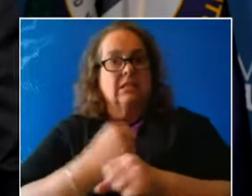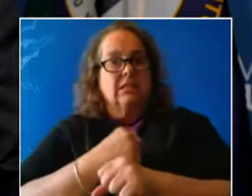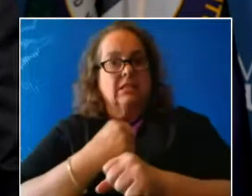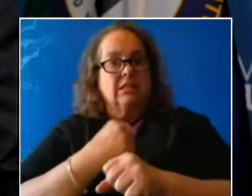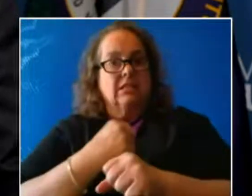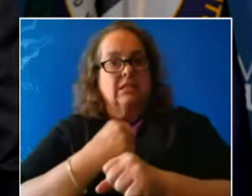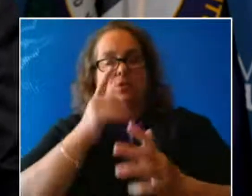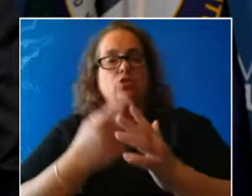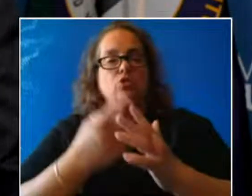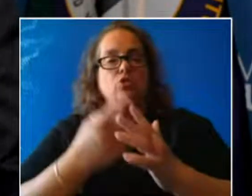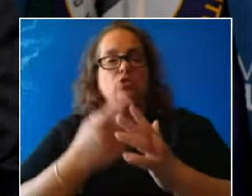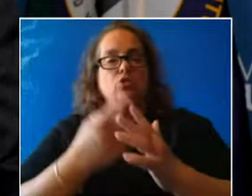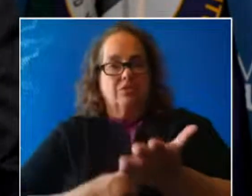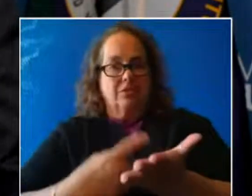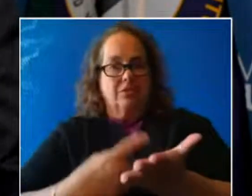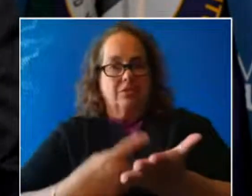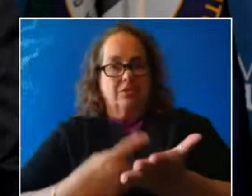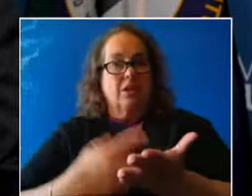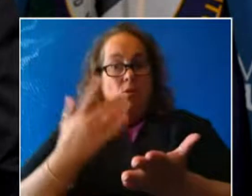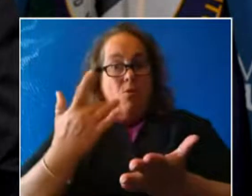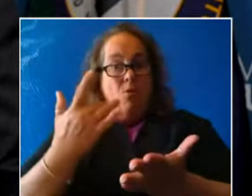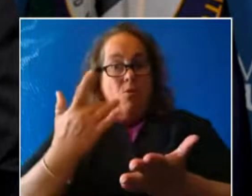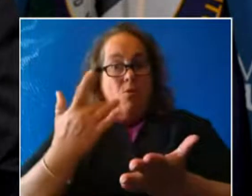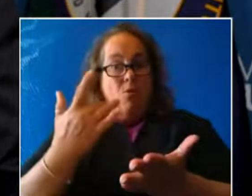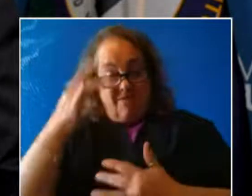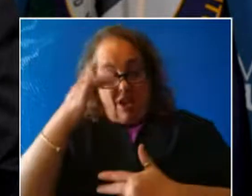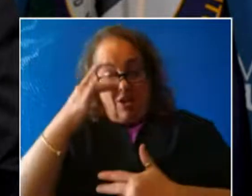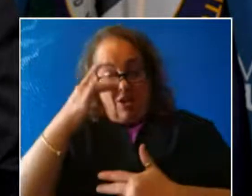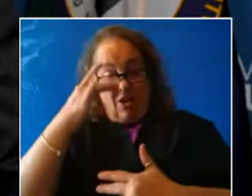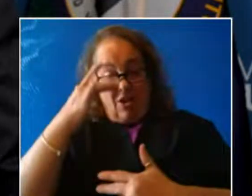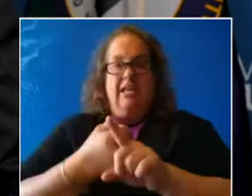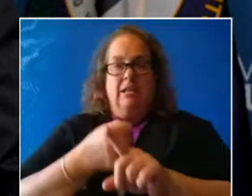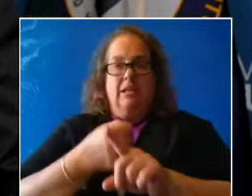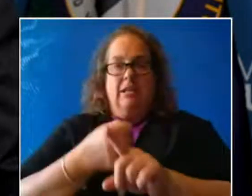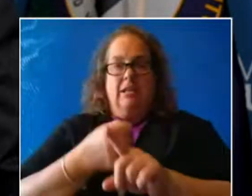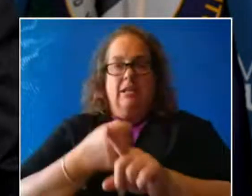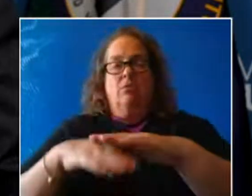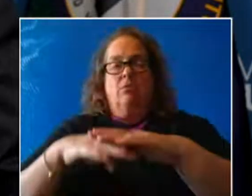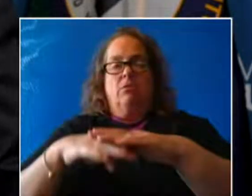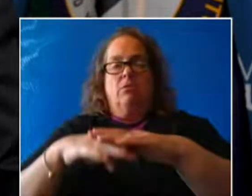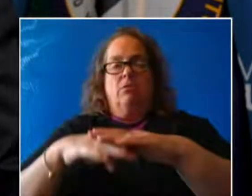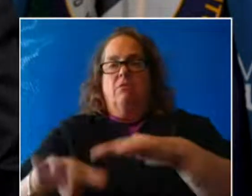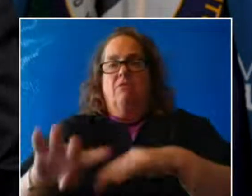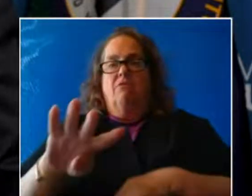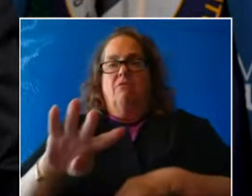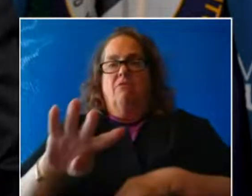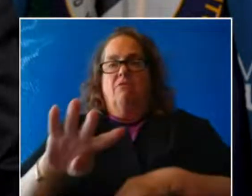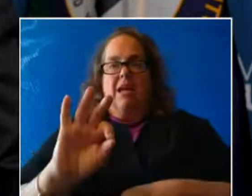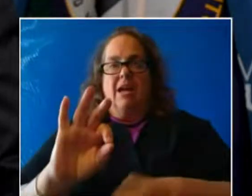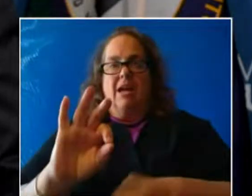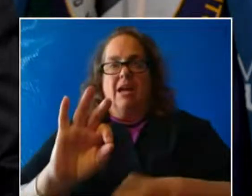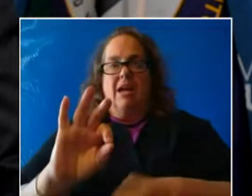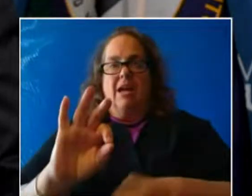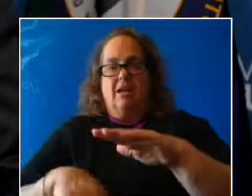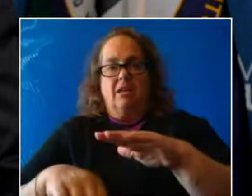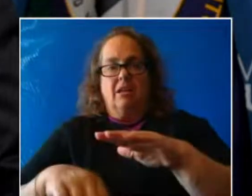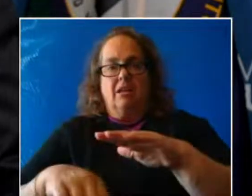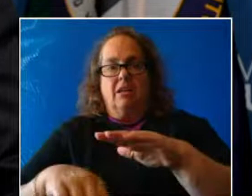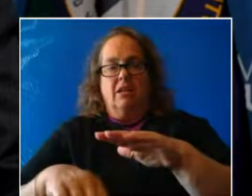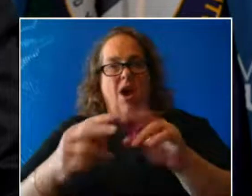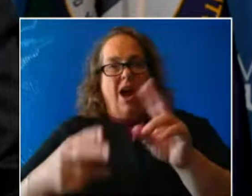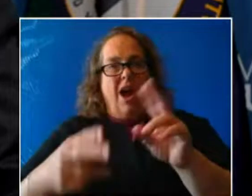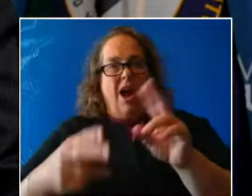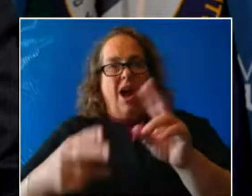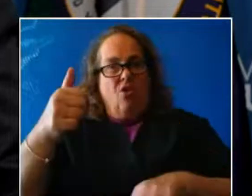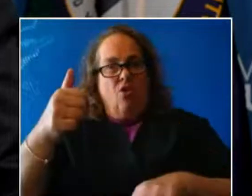hitting people, again, 49 and younger at a much higher rate than it did before, and it's causing much